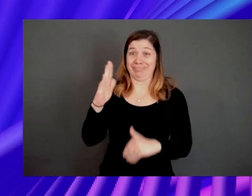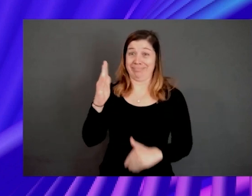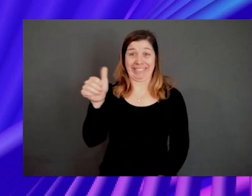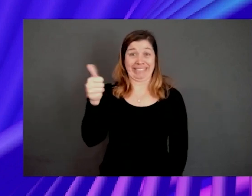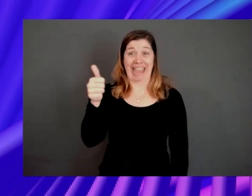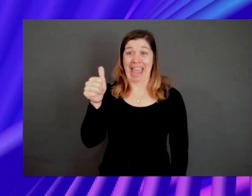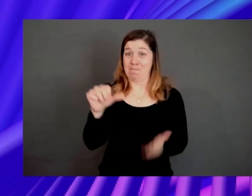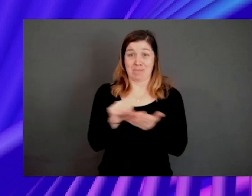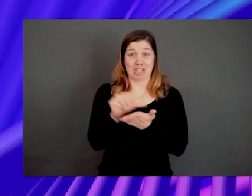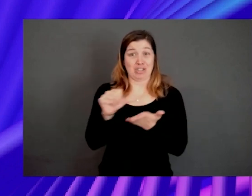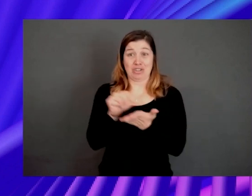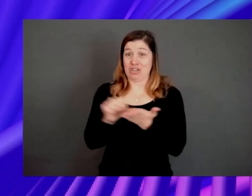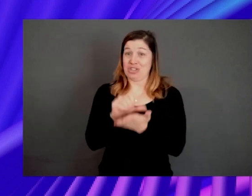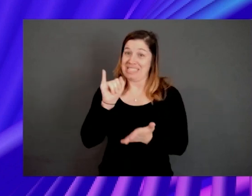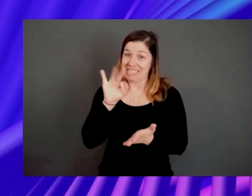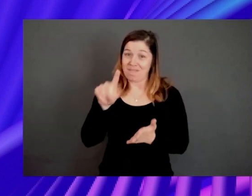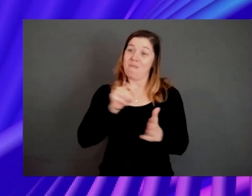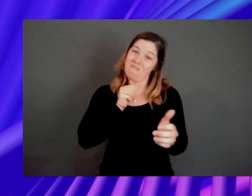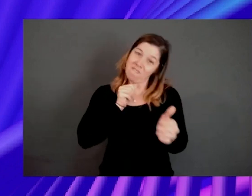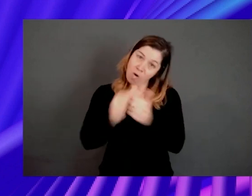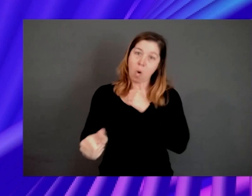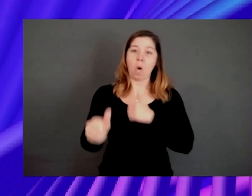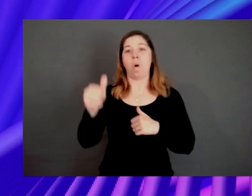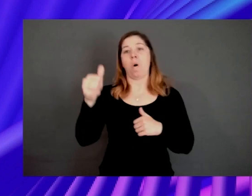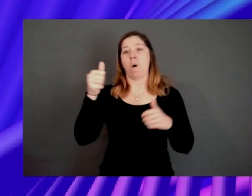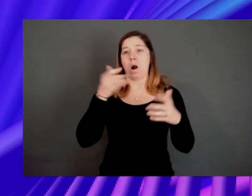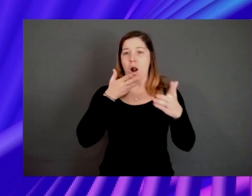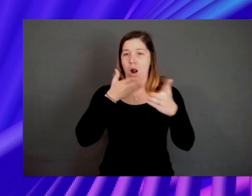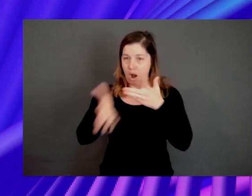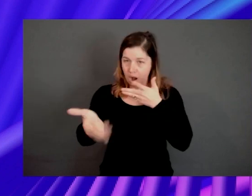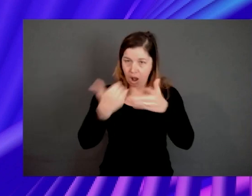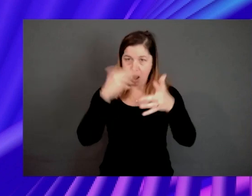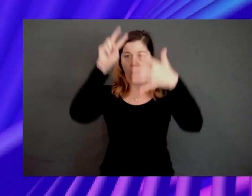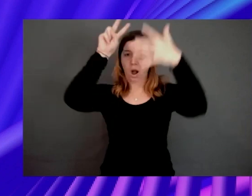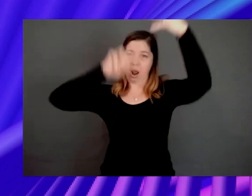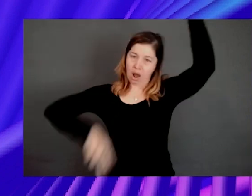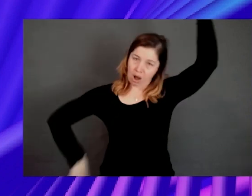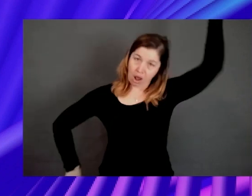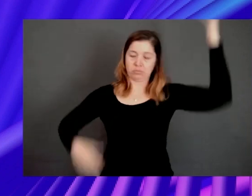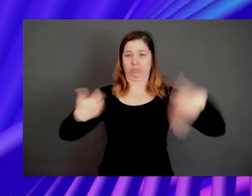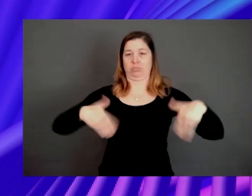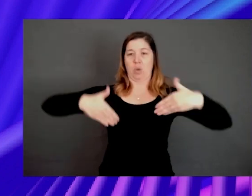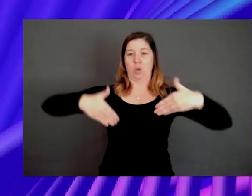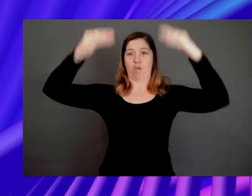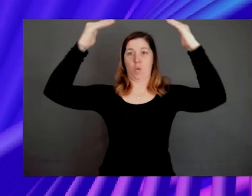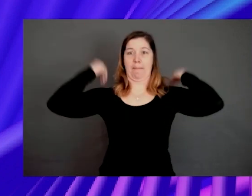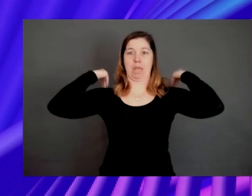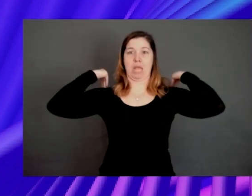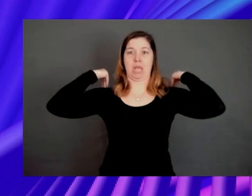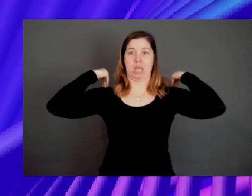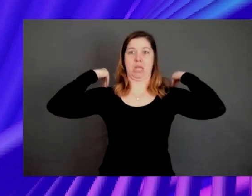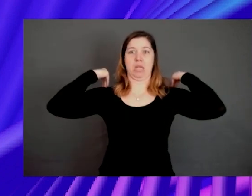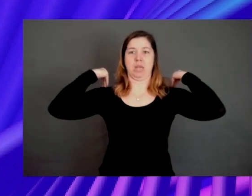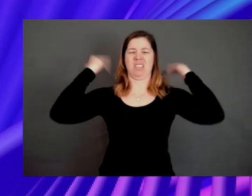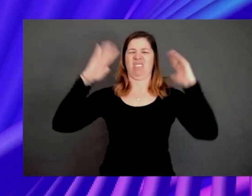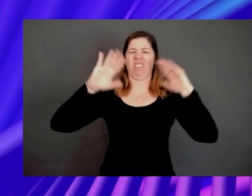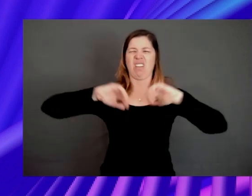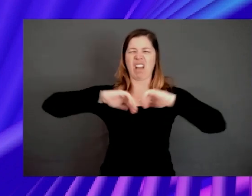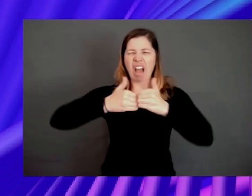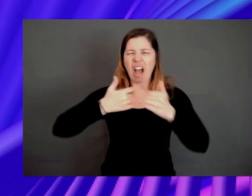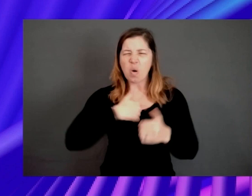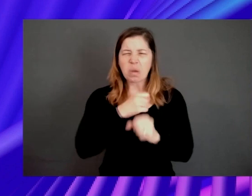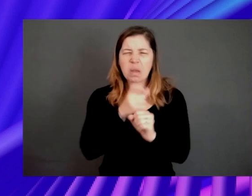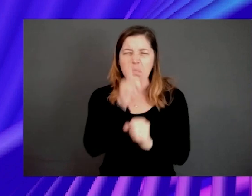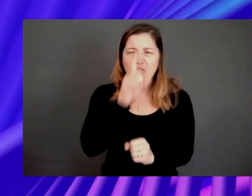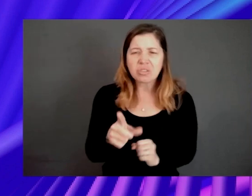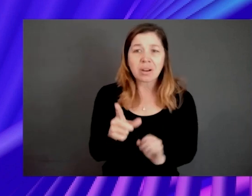the full path. You're right. You know, and yeah, it was overwhelming. Yeah, and I think we wanted to like, how can we make sure we're talking not in AWS